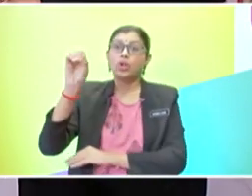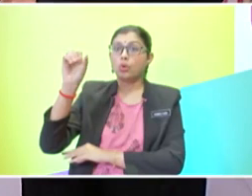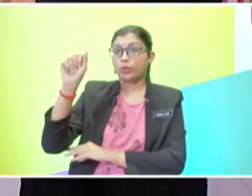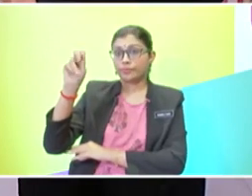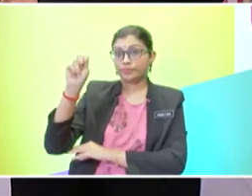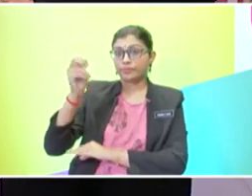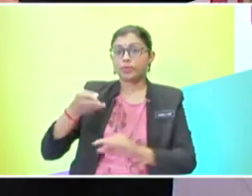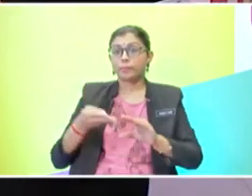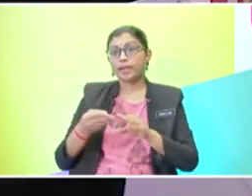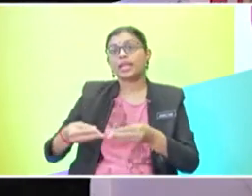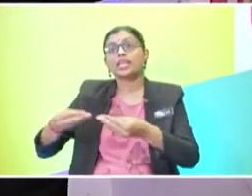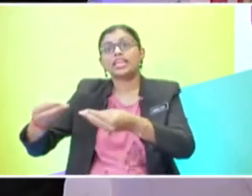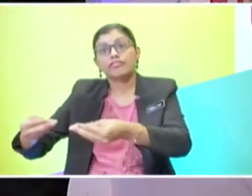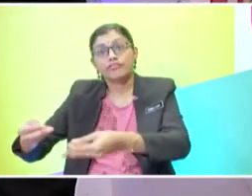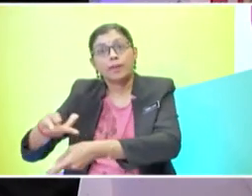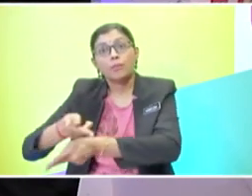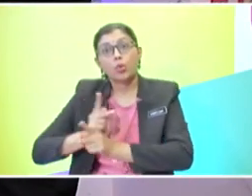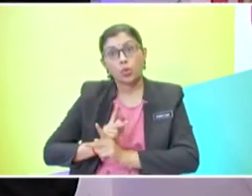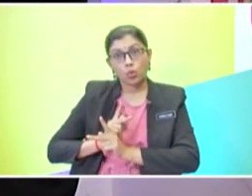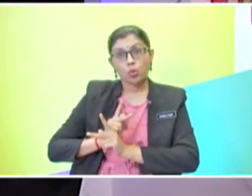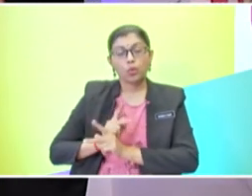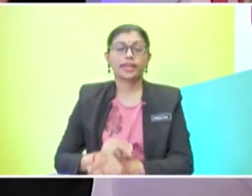by the bank. Okay, it's about